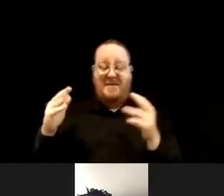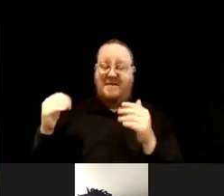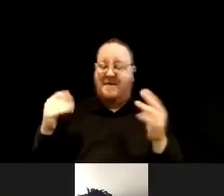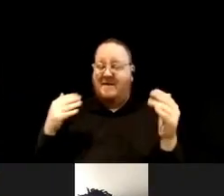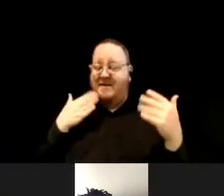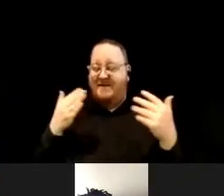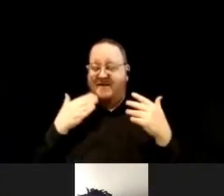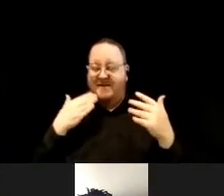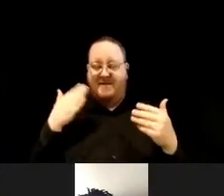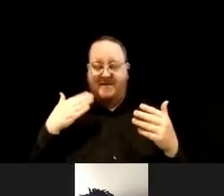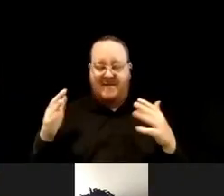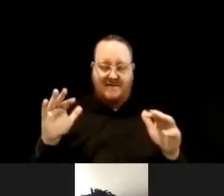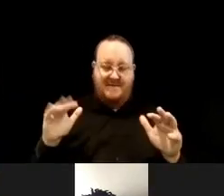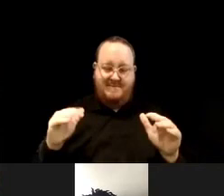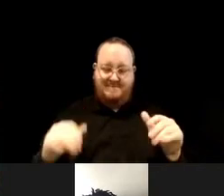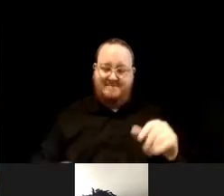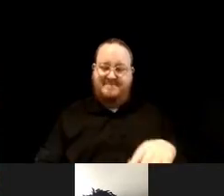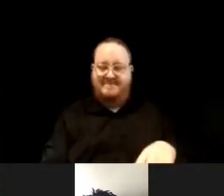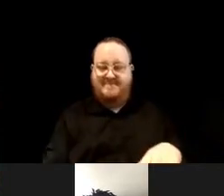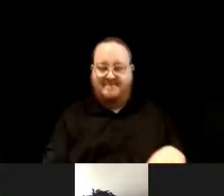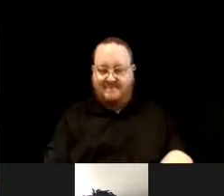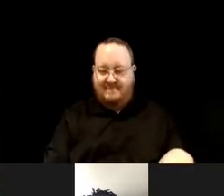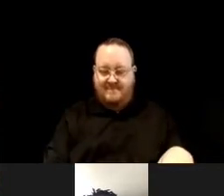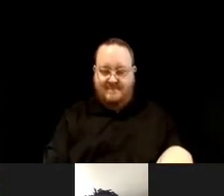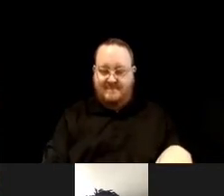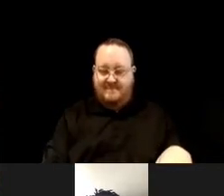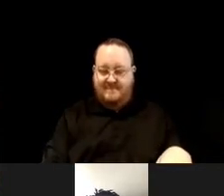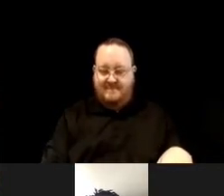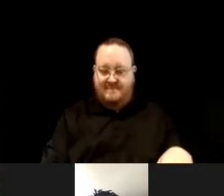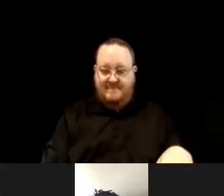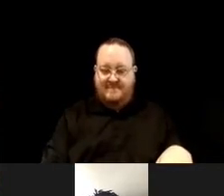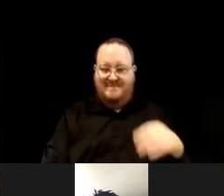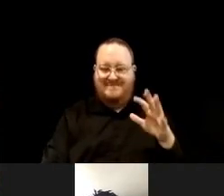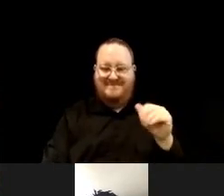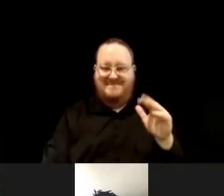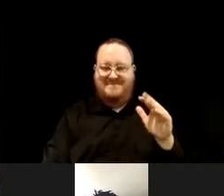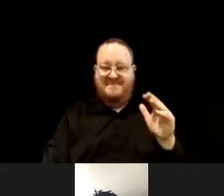Thank you. Thank you. Thank you. Good day.